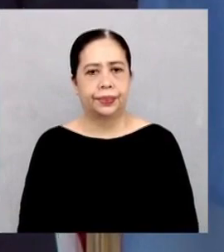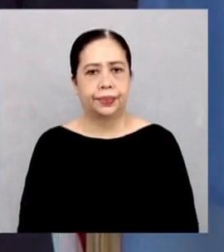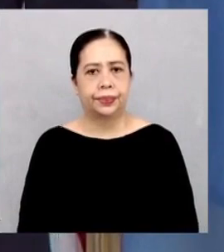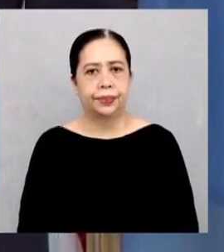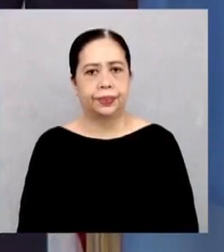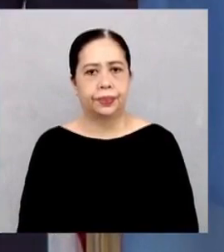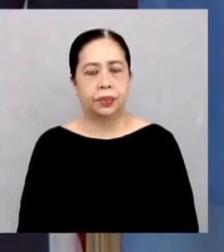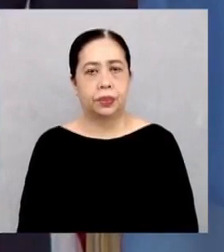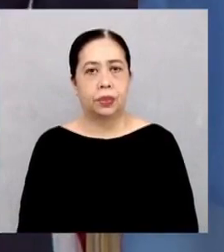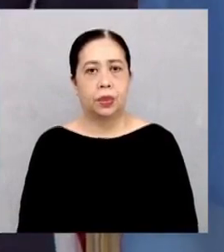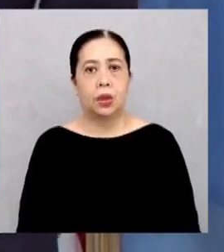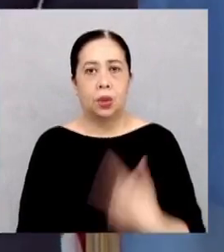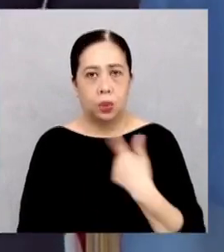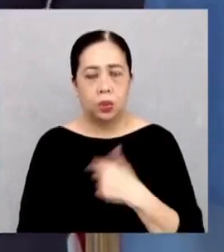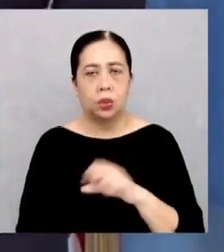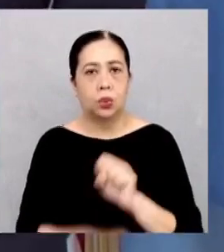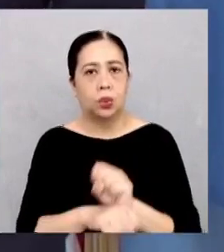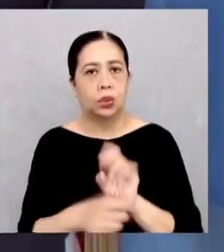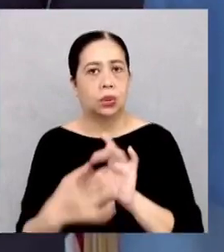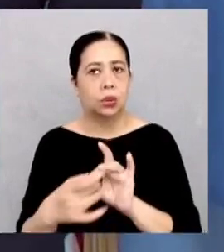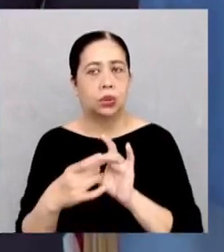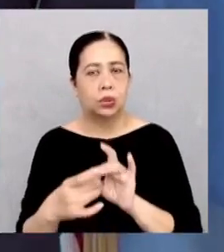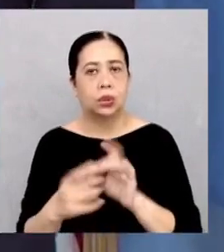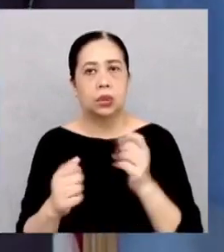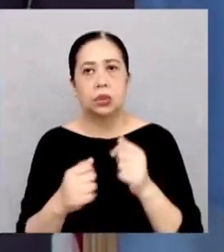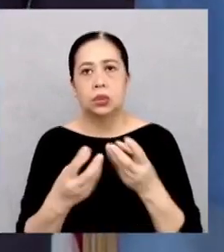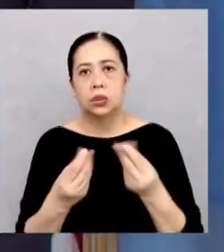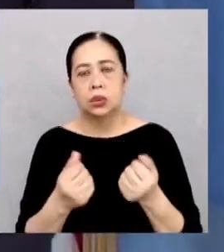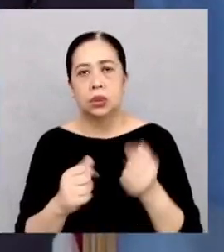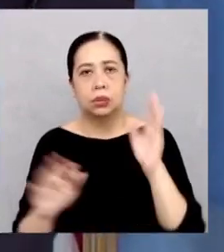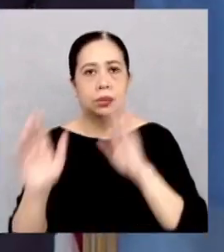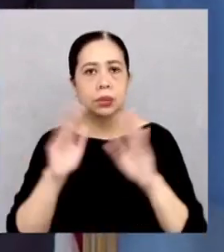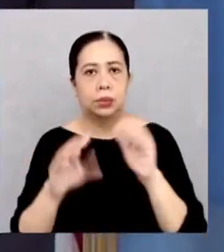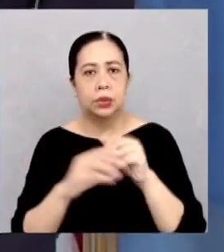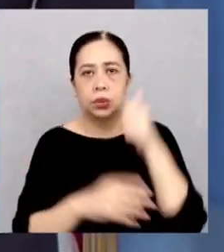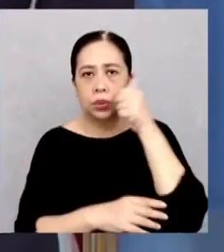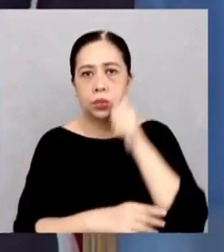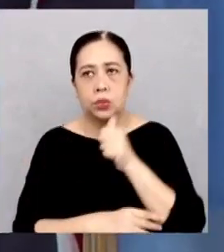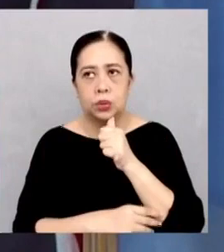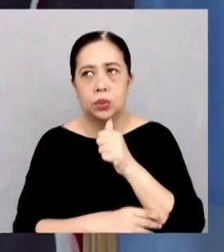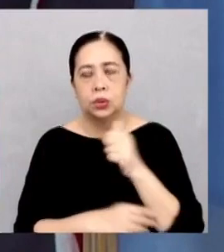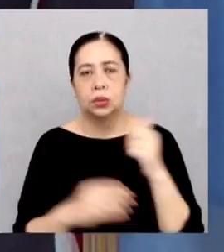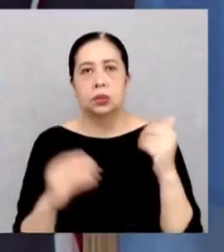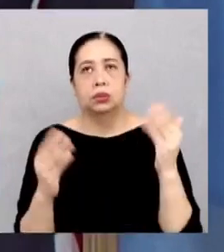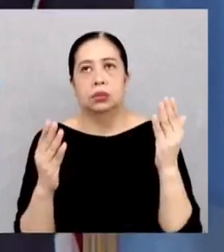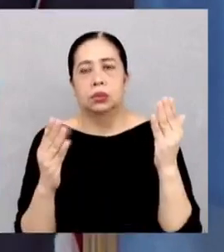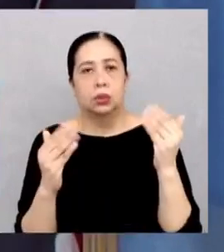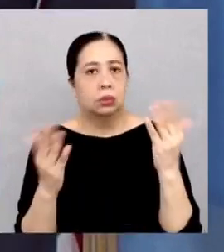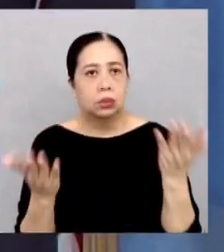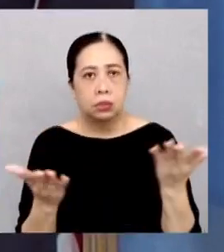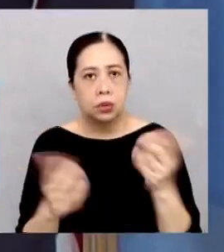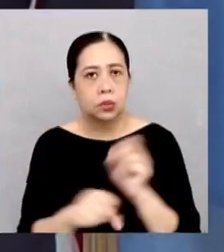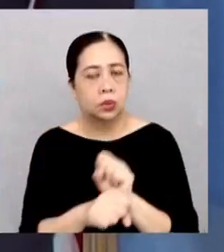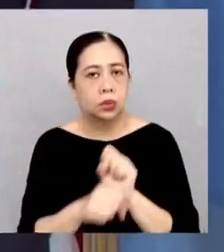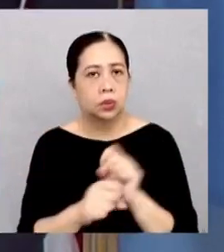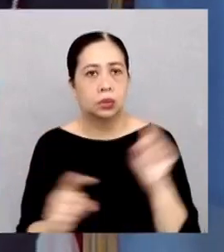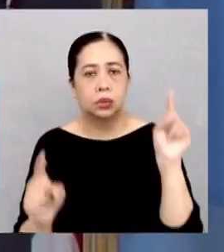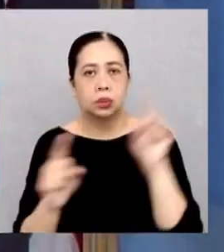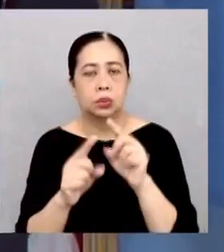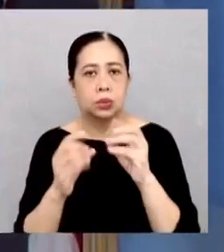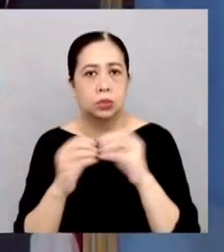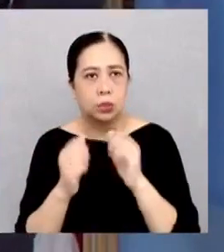We're working very closely together to deal with the crisis in Sudan. Hopefully, working toward a more